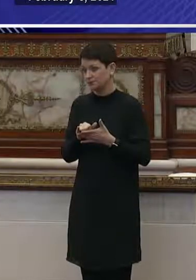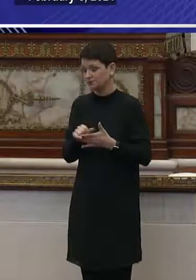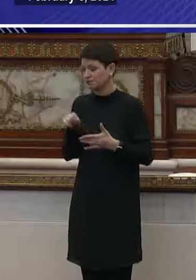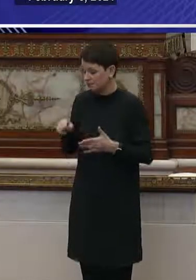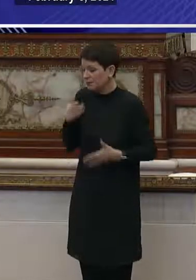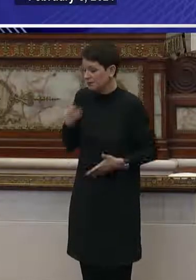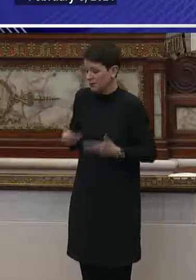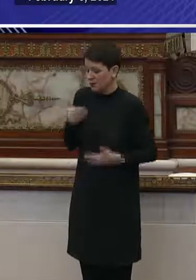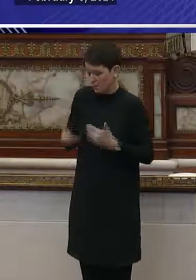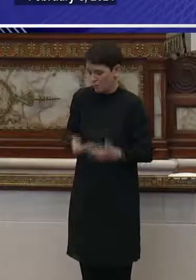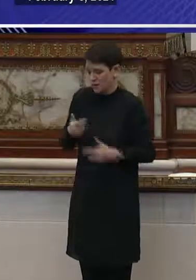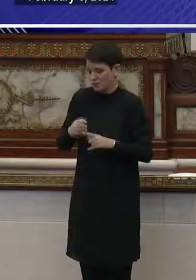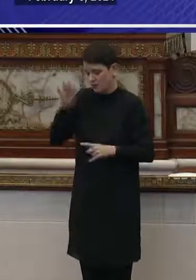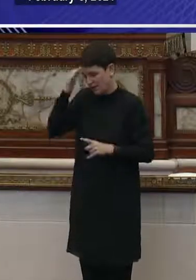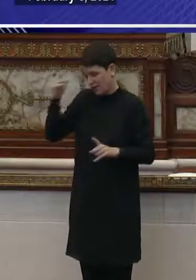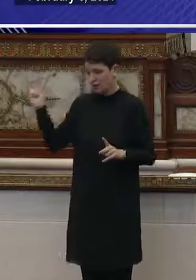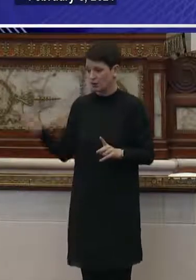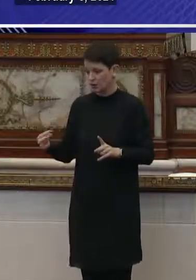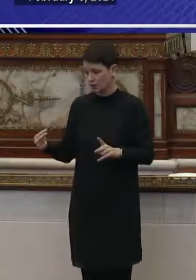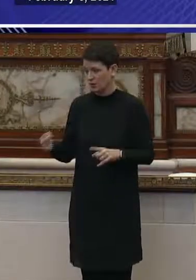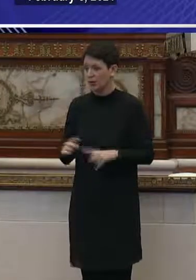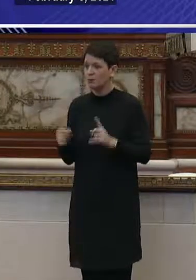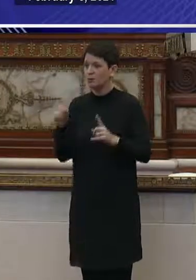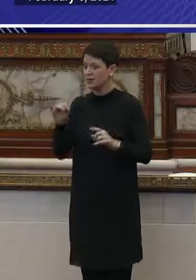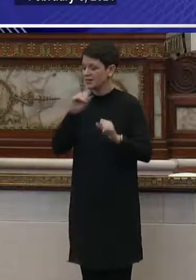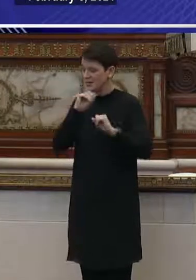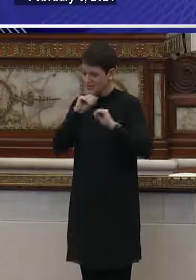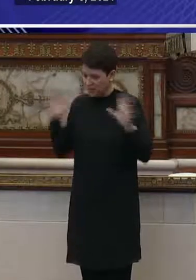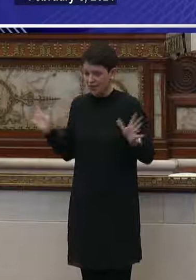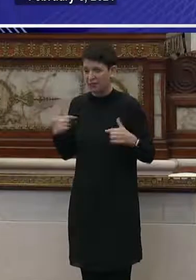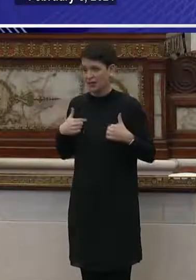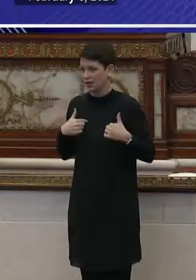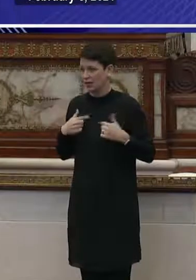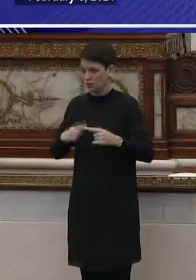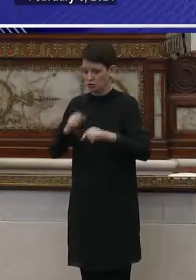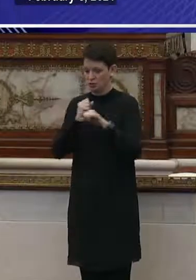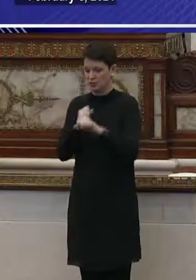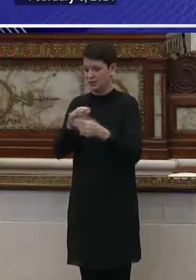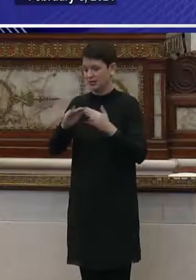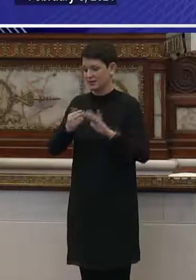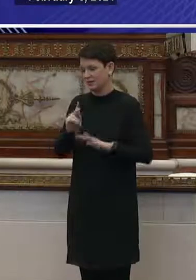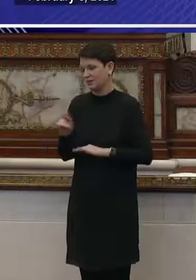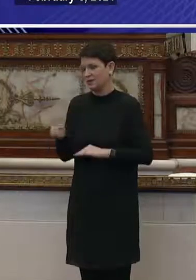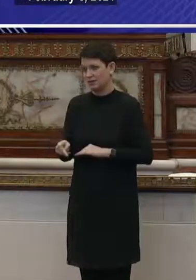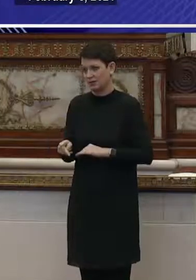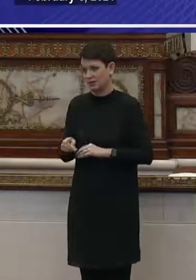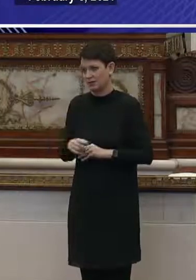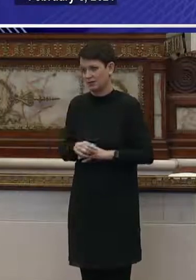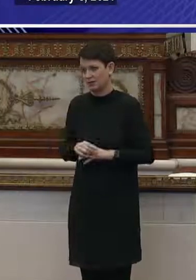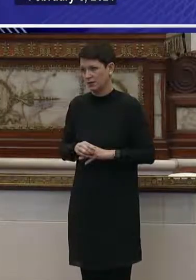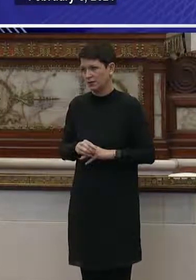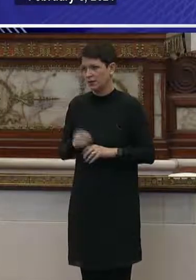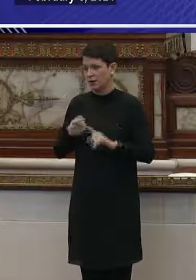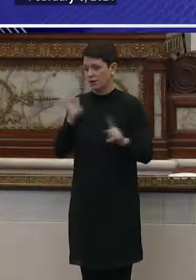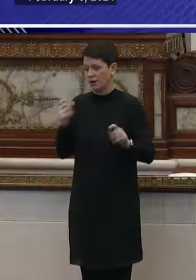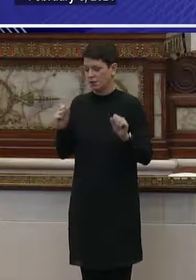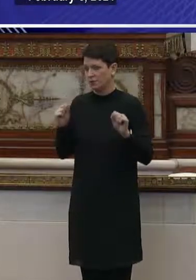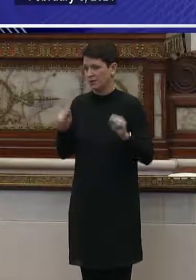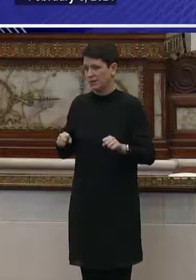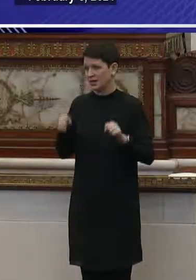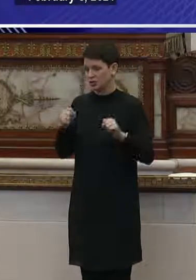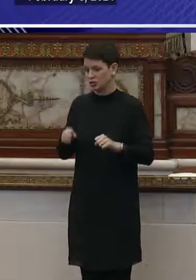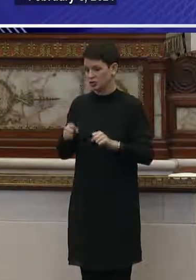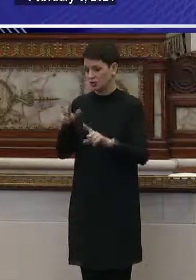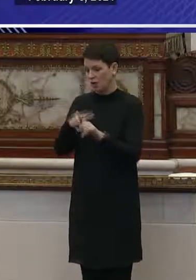the process from the federal side, but we did absolutely nothing to protect the city of Philadelphia from a